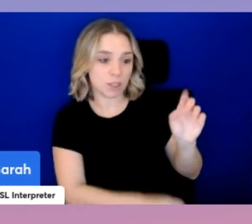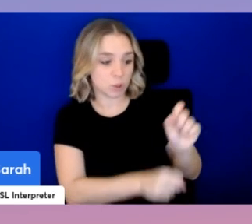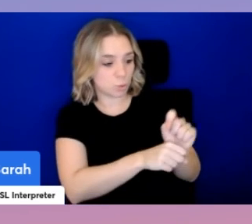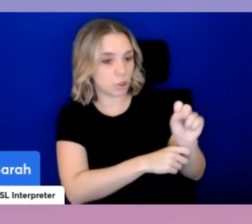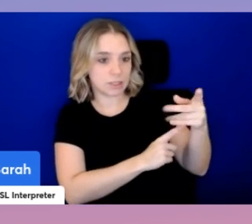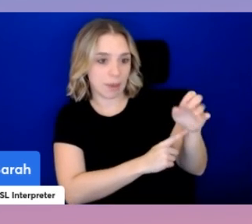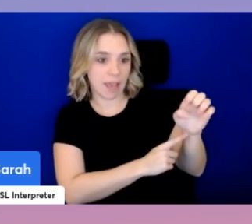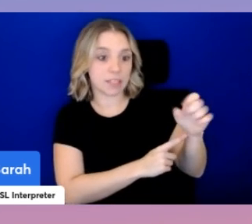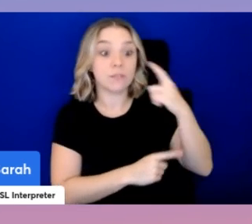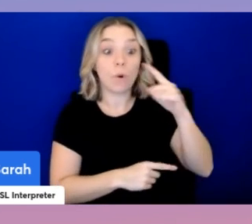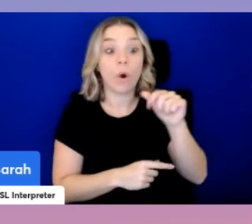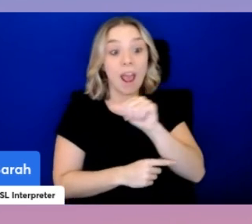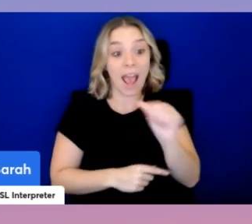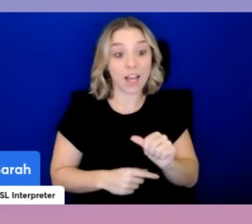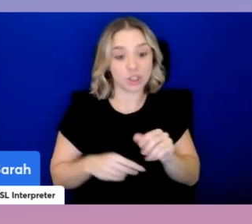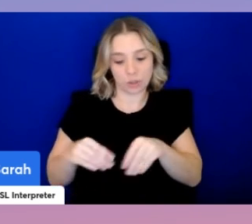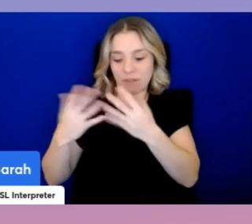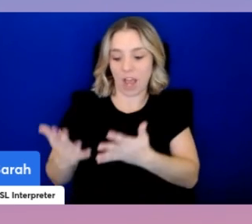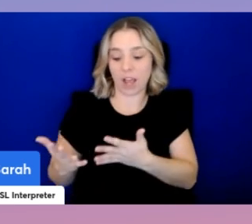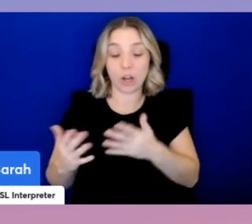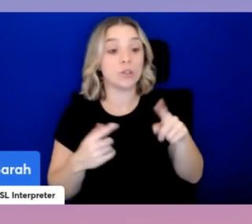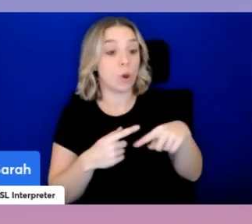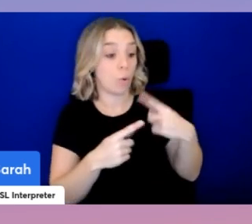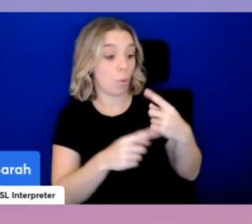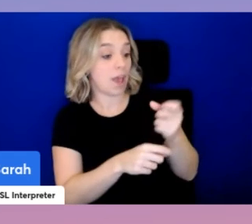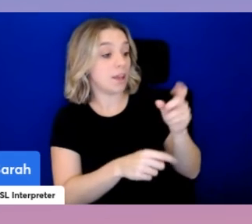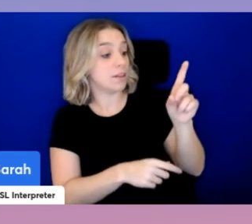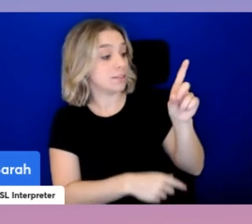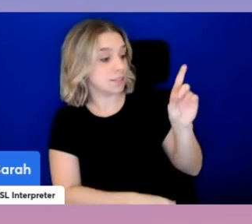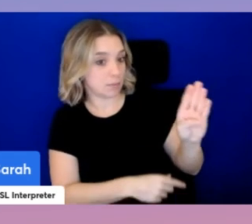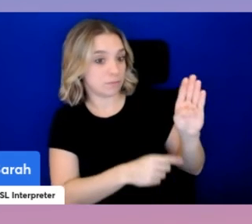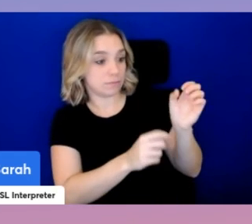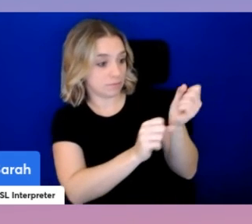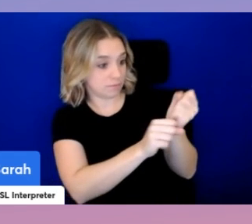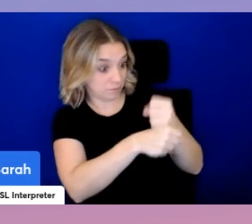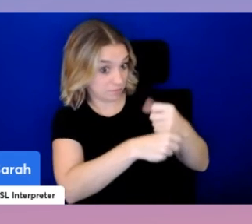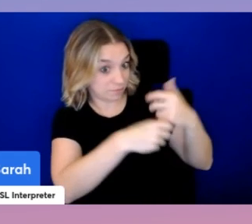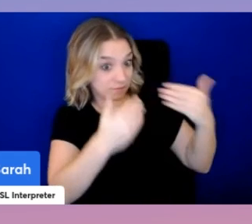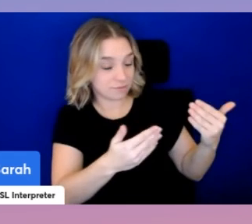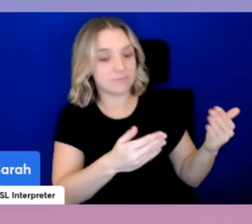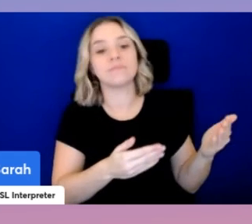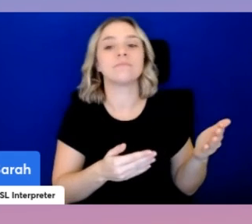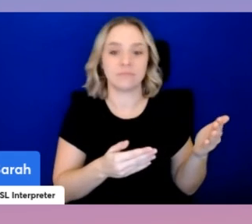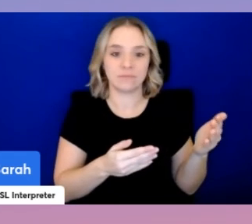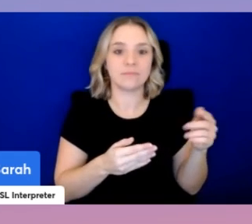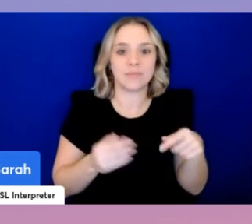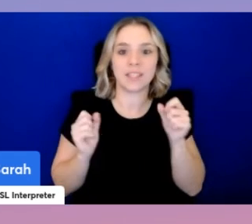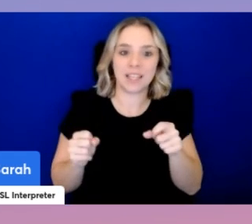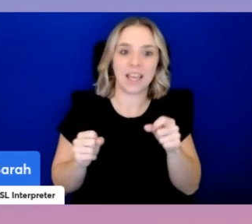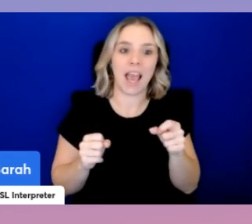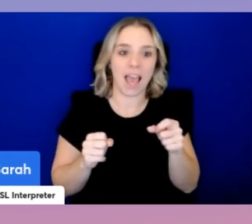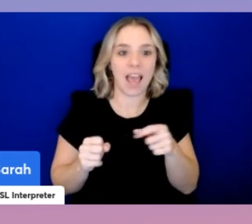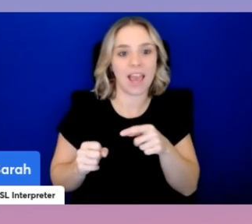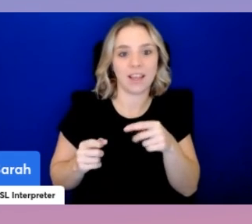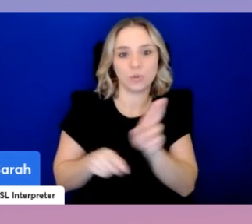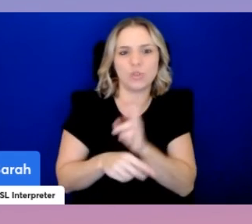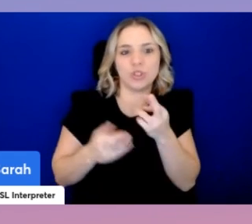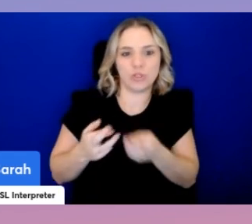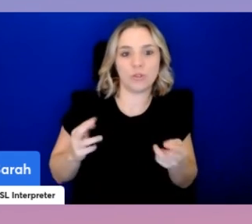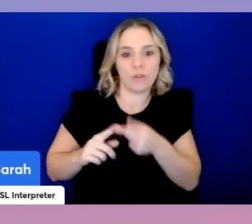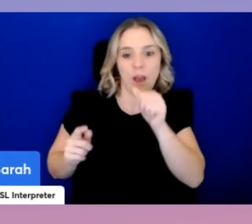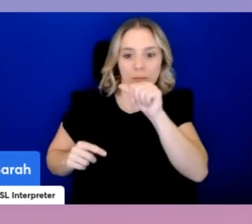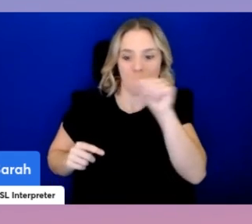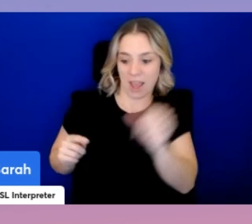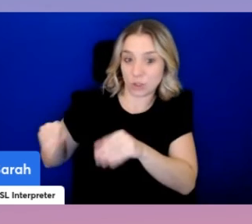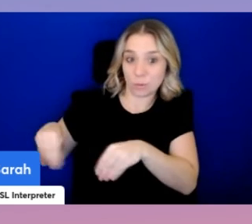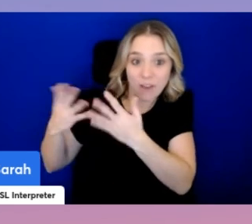workspace is created, we use the Databricks provider to connect to it and create Databricks specific resources, like the cluster itself, the initial